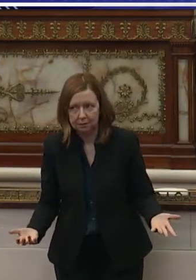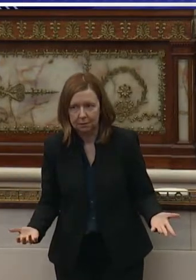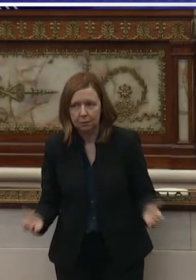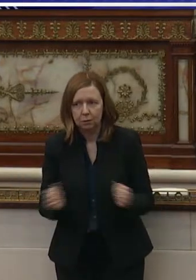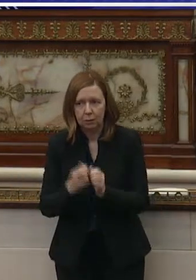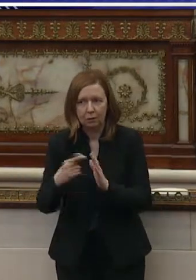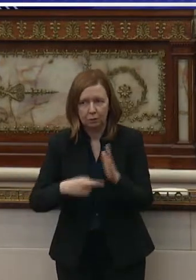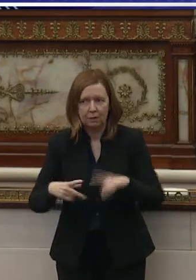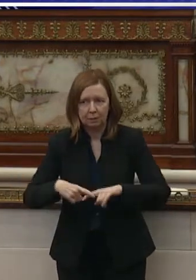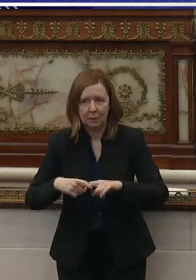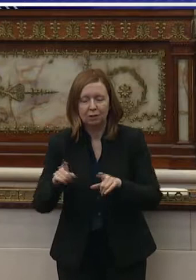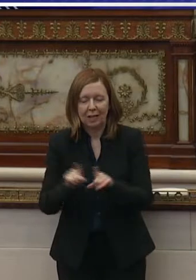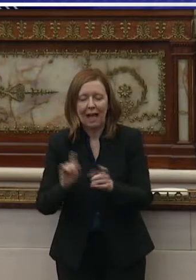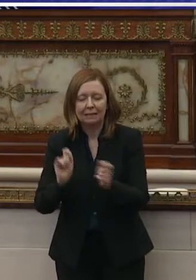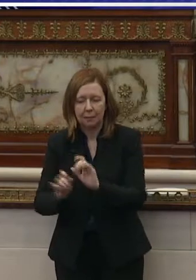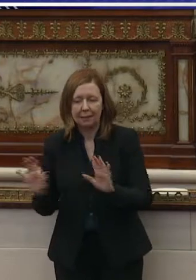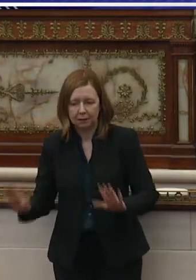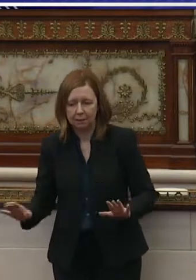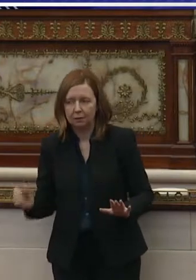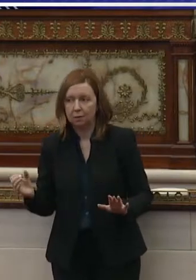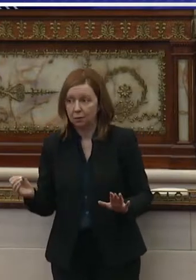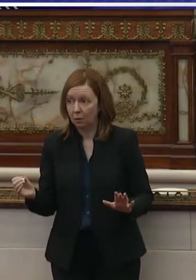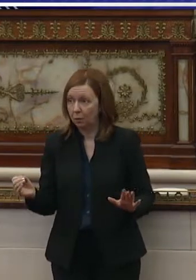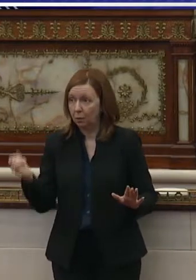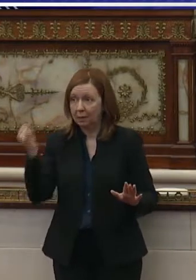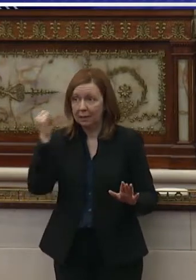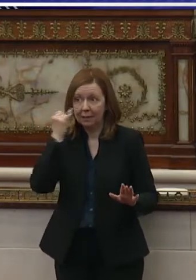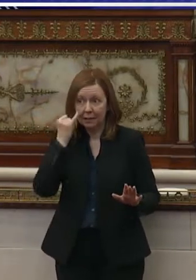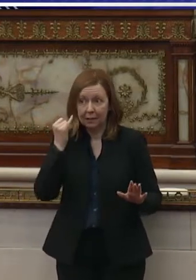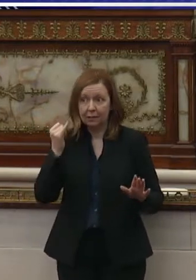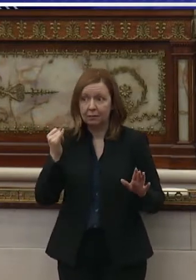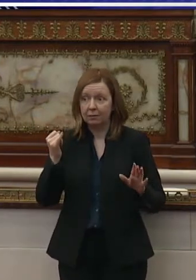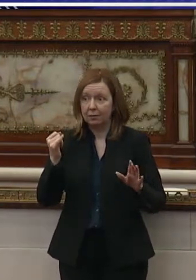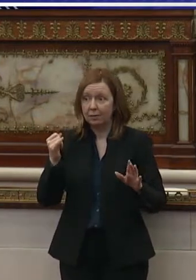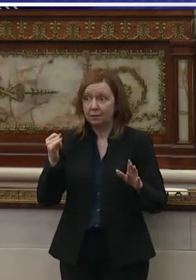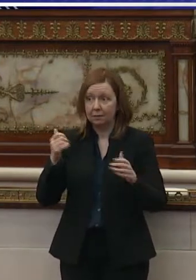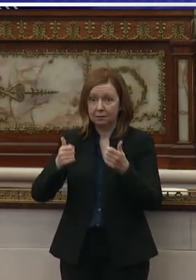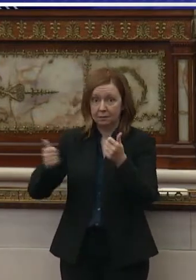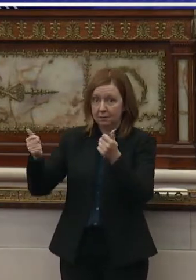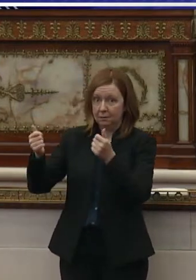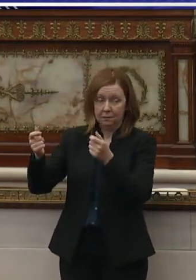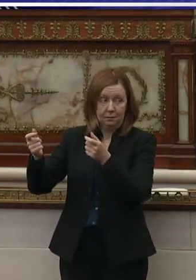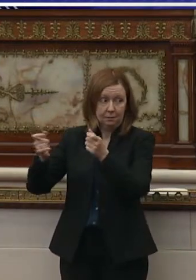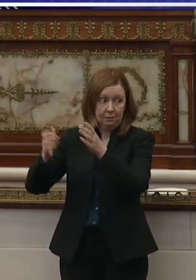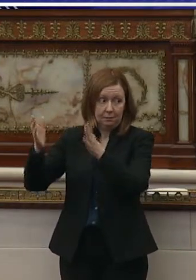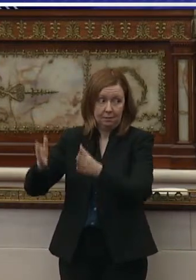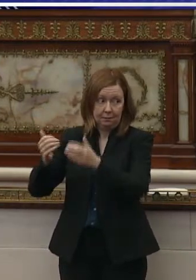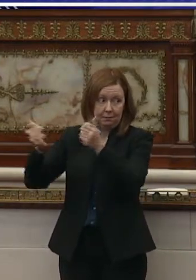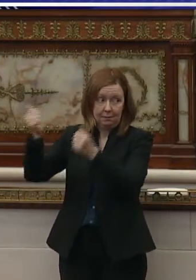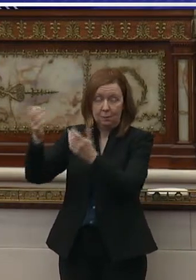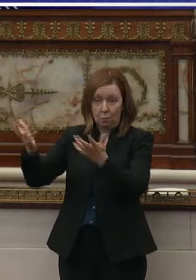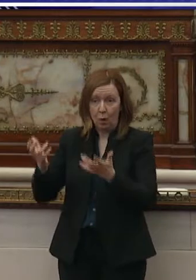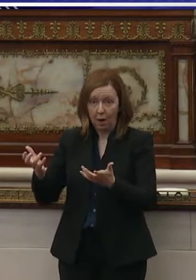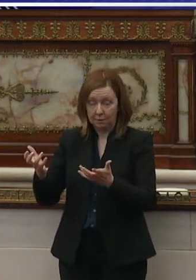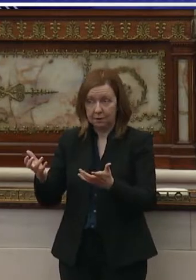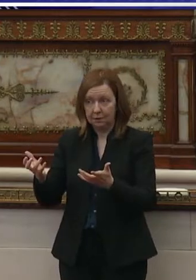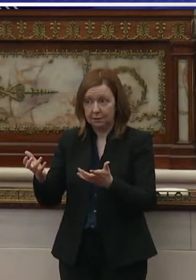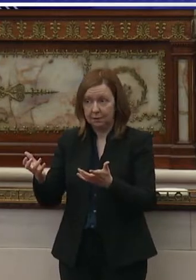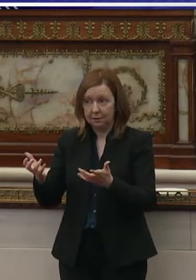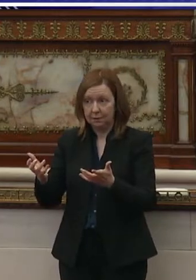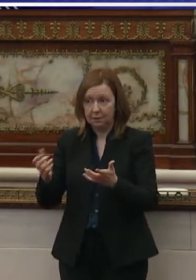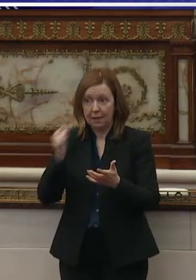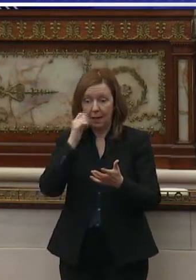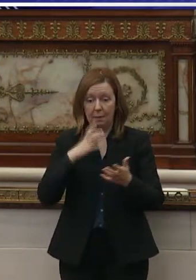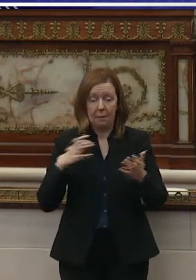with the rule suspension as amended. So if the parliamentarian wishes, and Madam